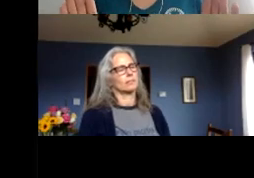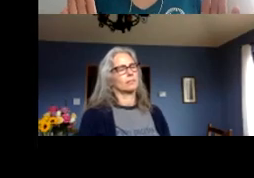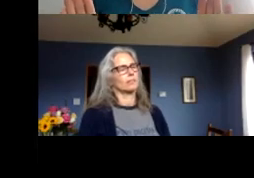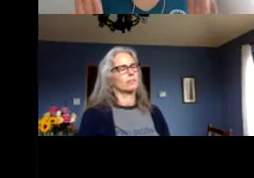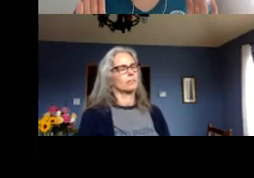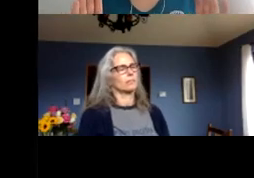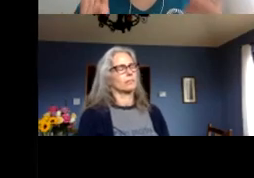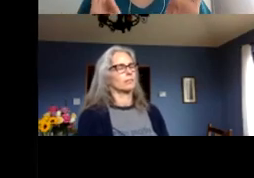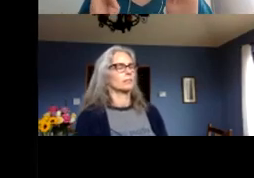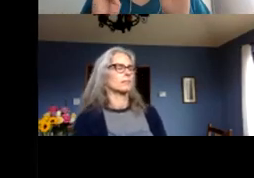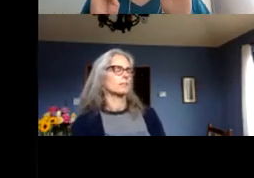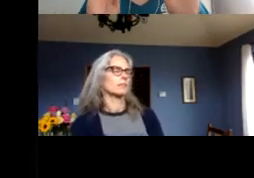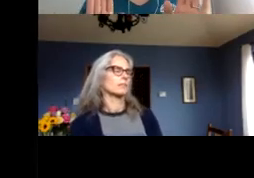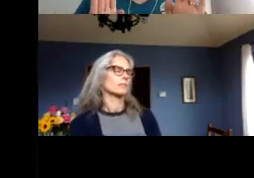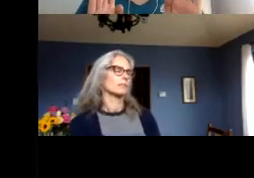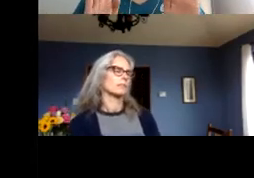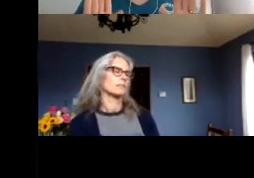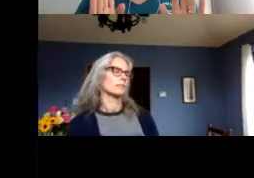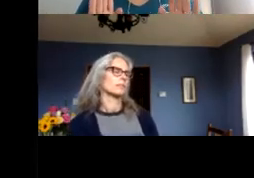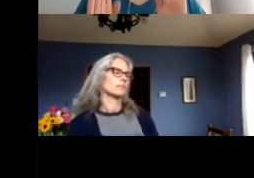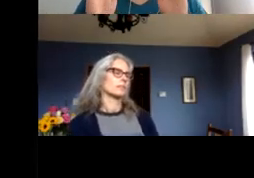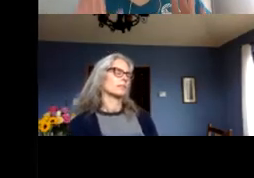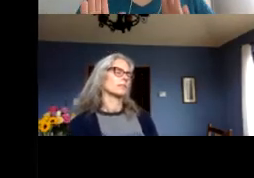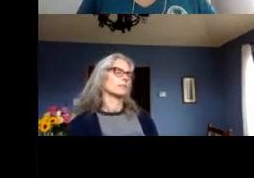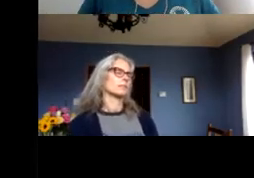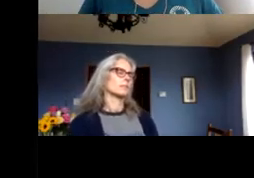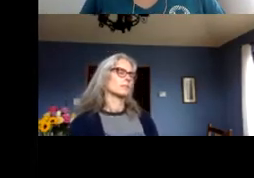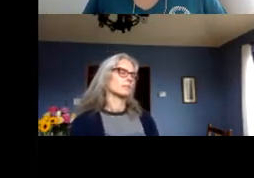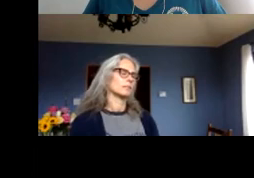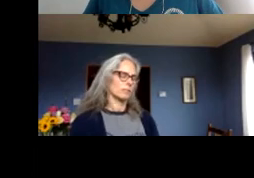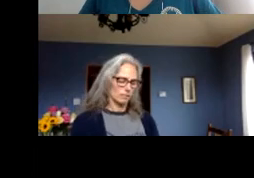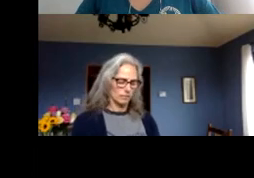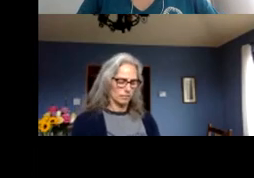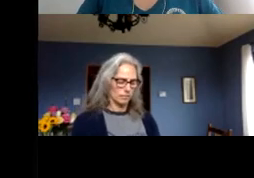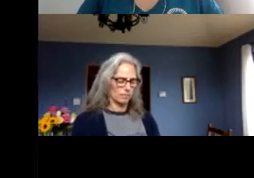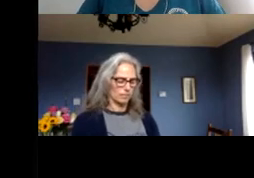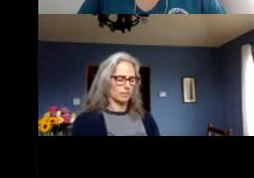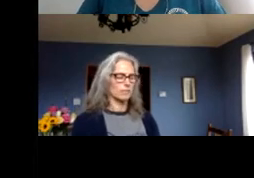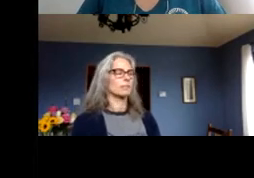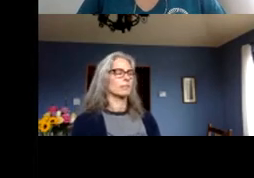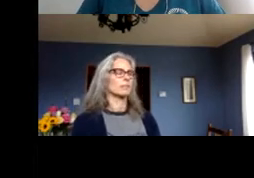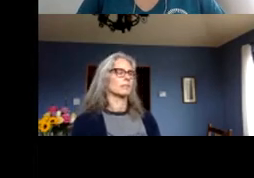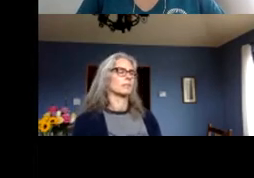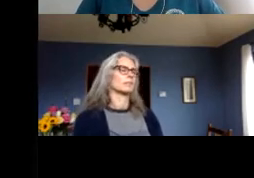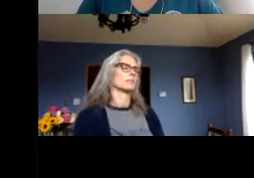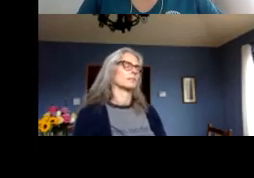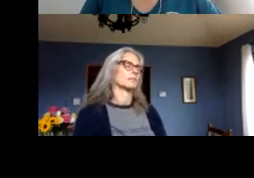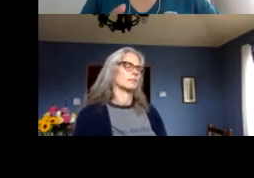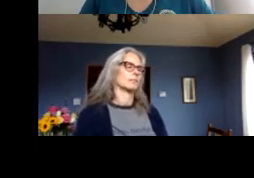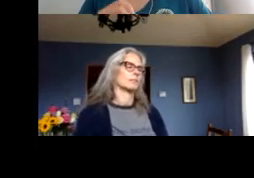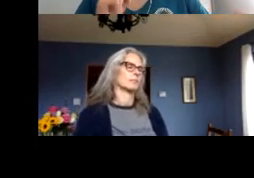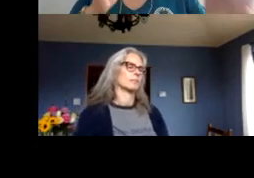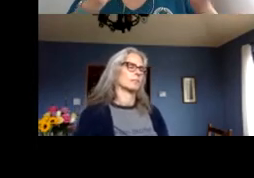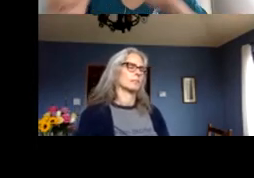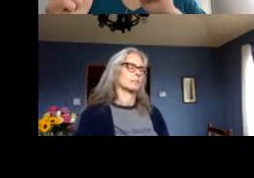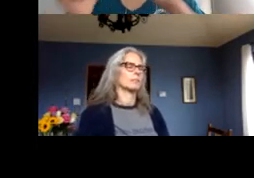with this right now, this is something I'm going to come back for later, you can absolutely turn it off. But like I said, it's going to send a